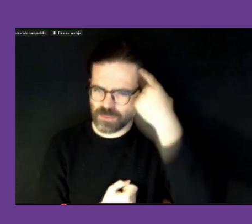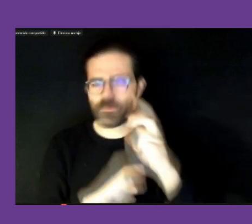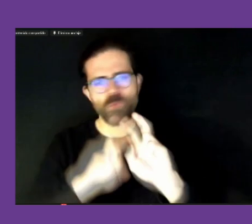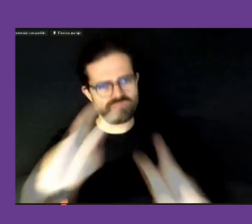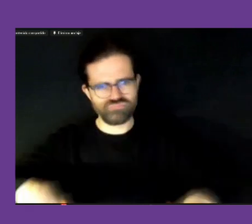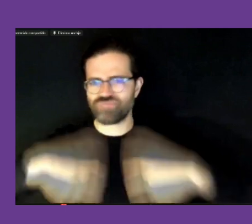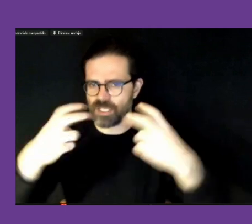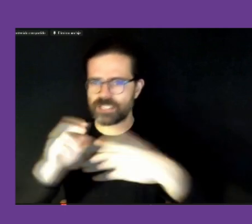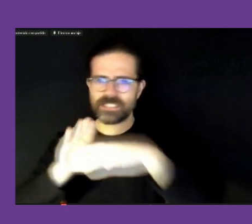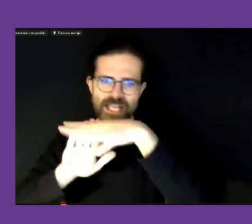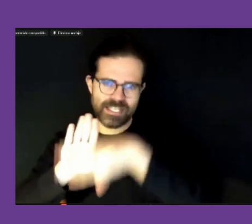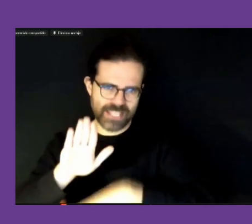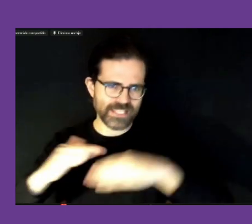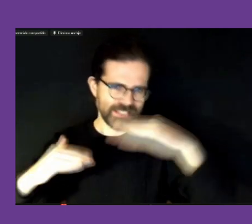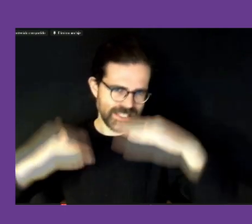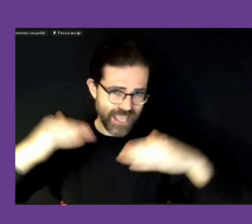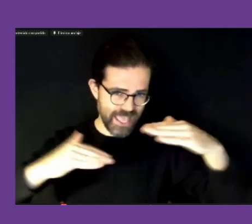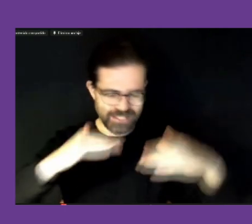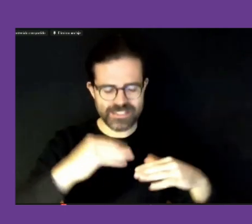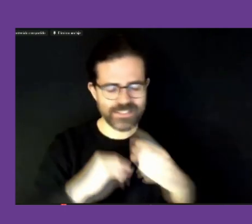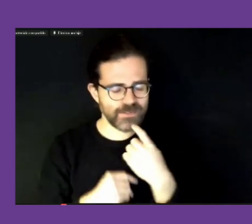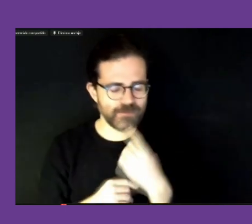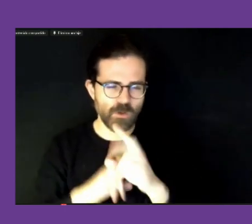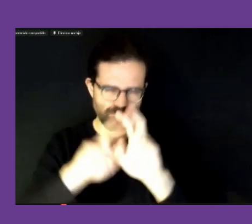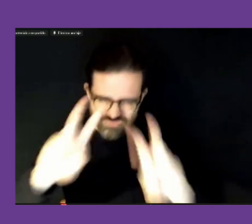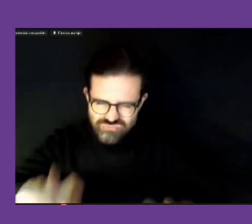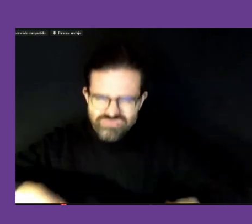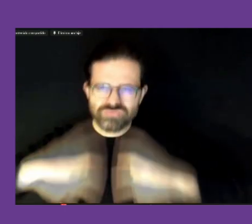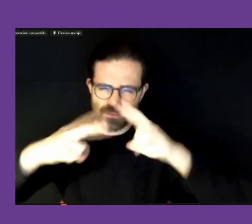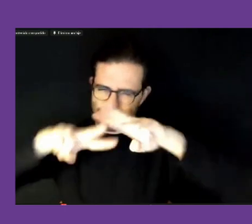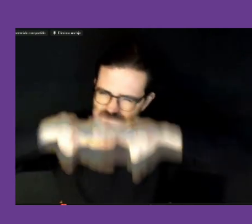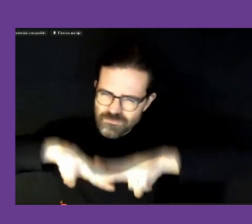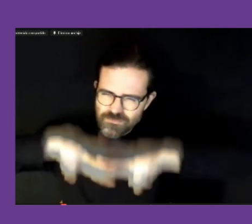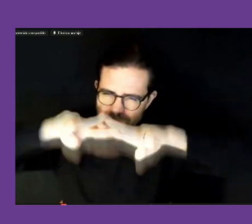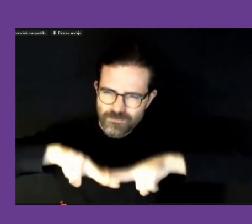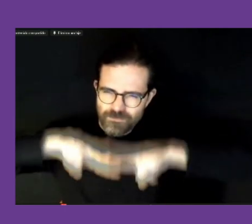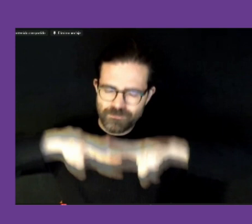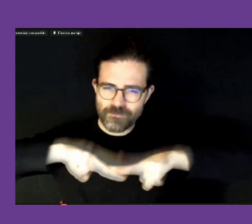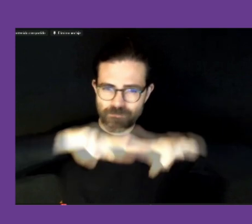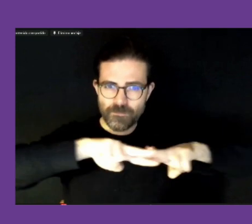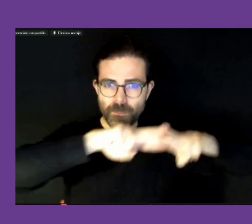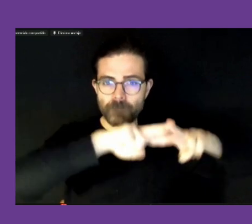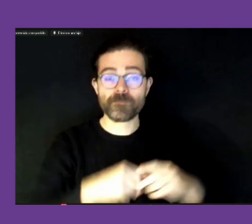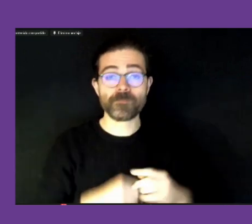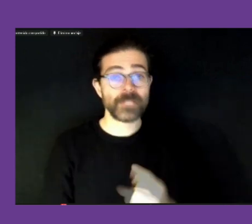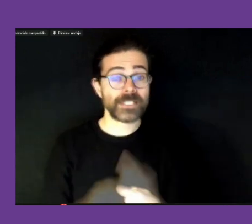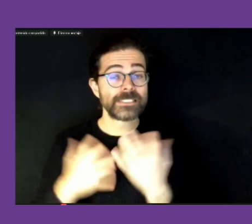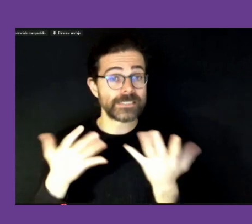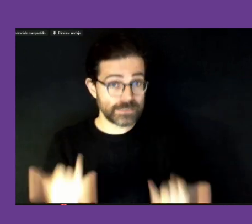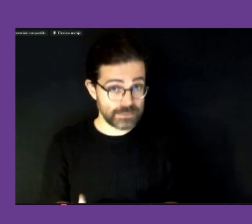European Accessibility Act. So we have started the revision. The revision doesn't say functional requirements anymore. It says requirements